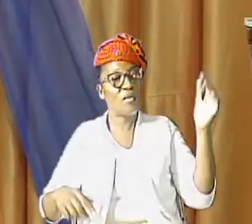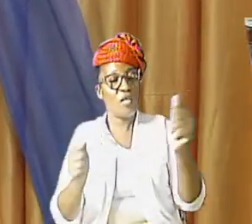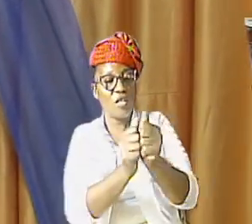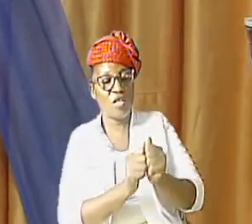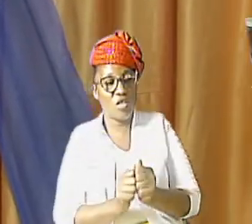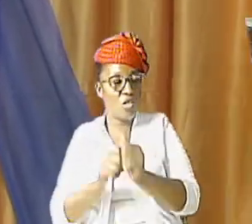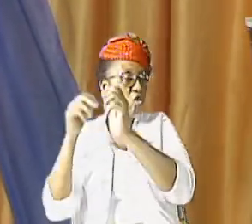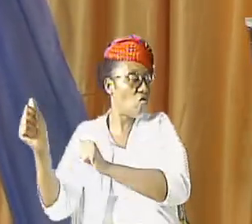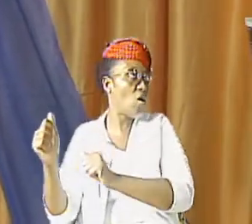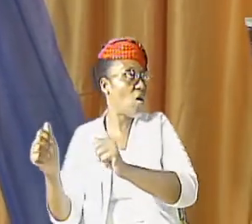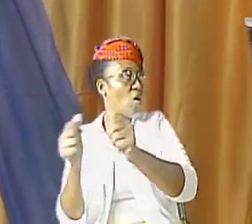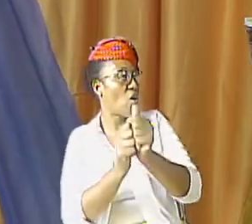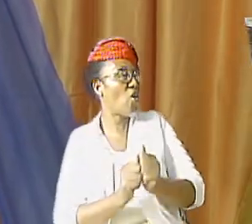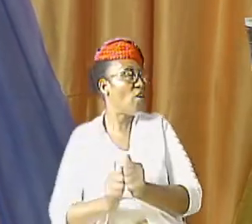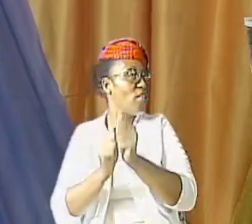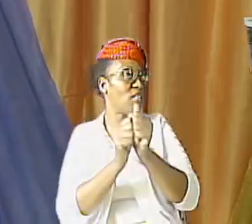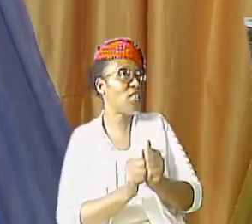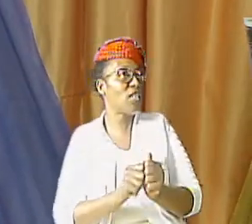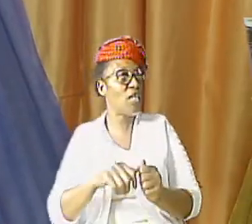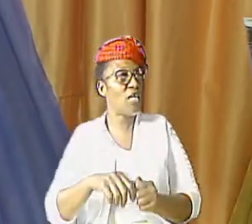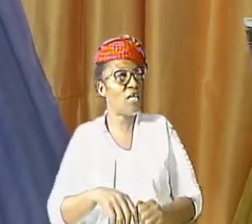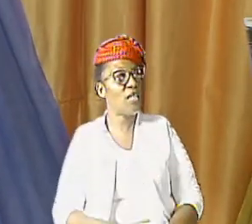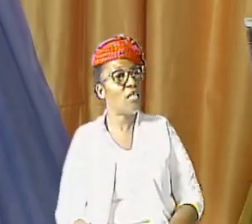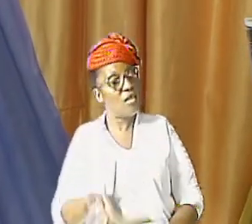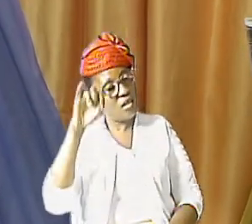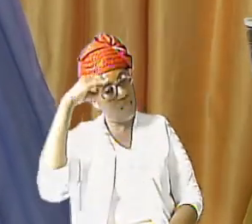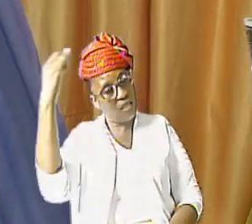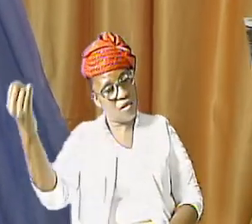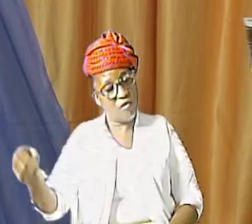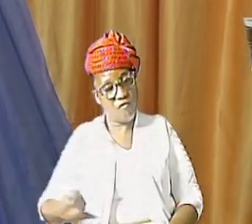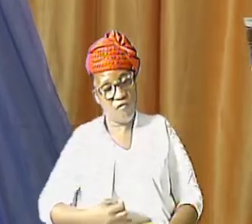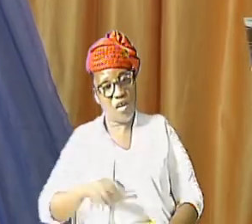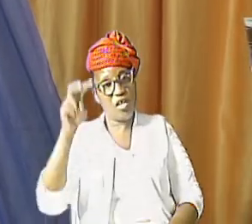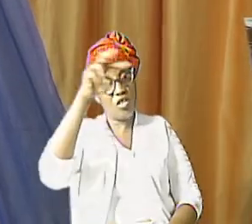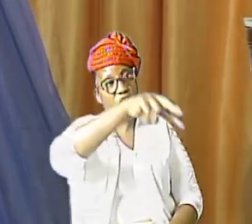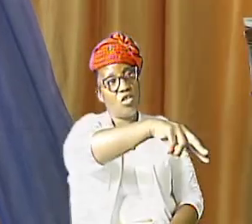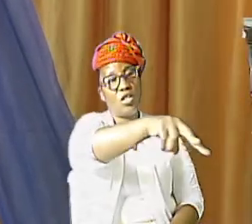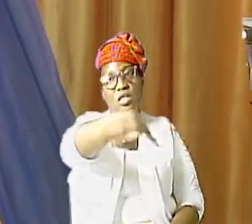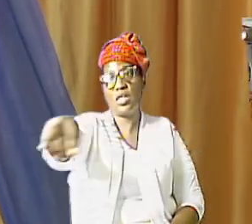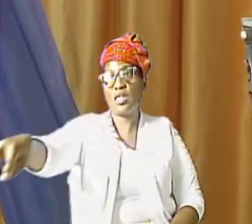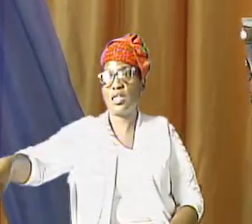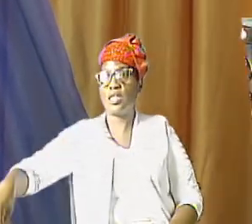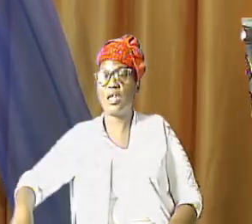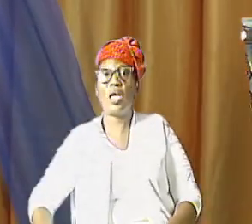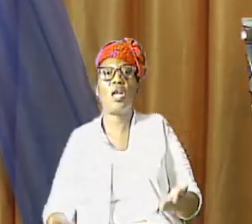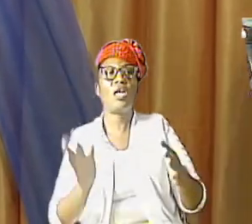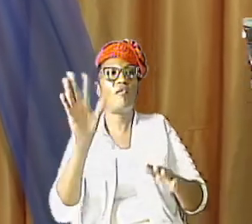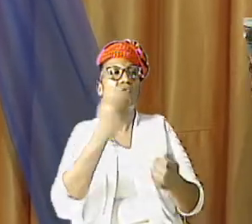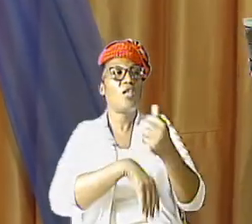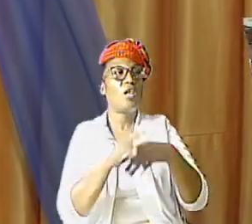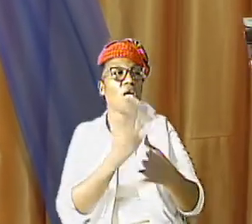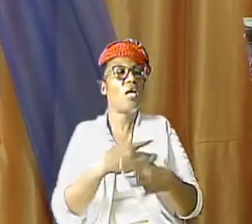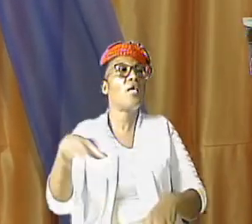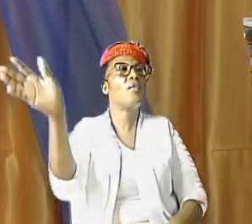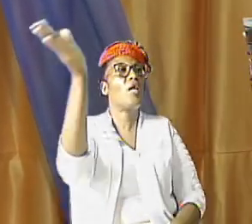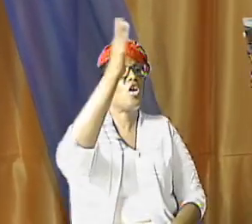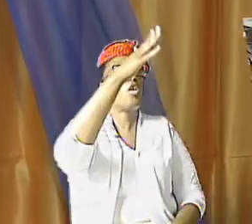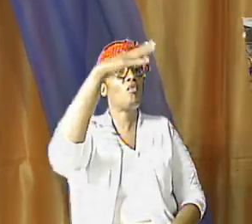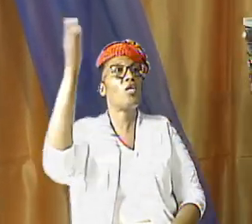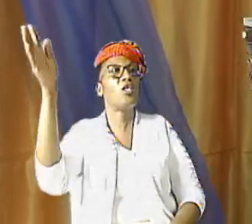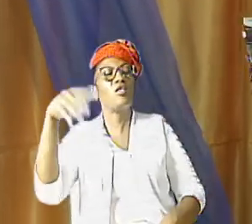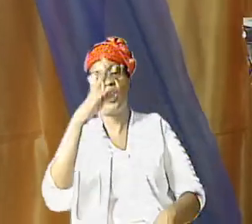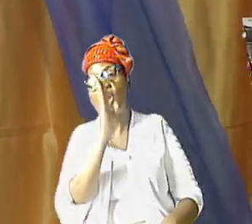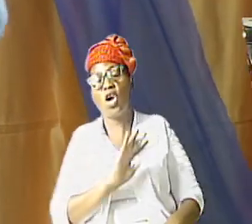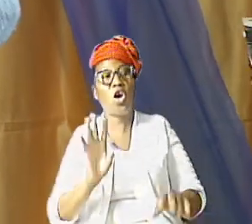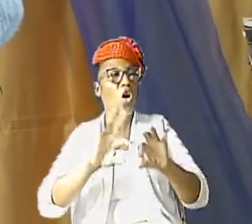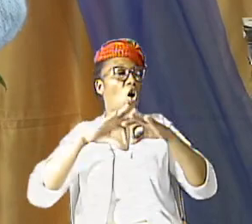Stronger together. I'm going to invite us to stand at this time. Praise the Lord. Could you just lift our hands in the atmosphere? Hallelujah.